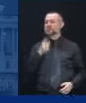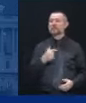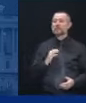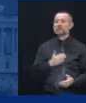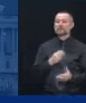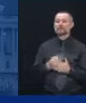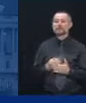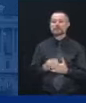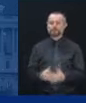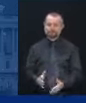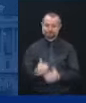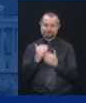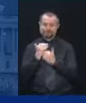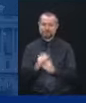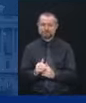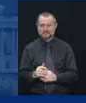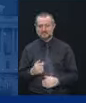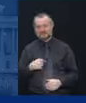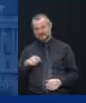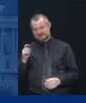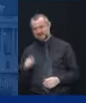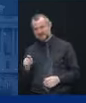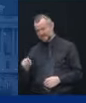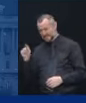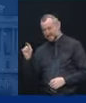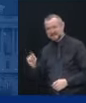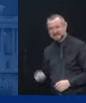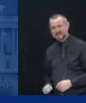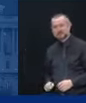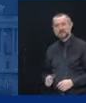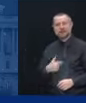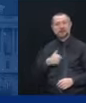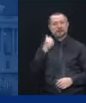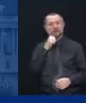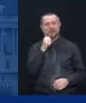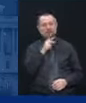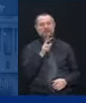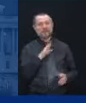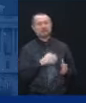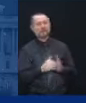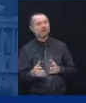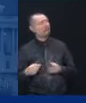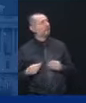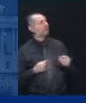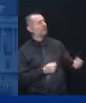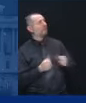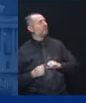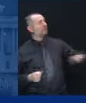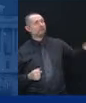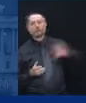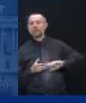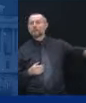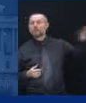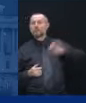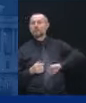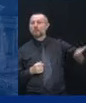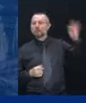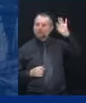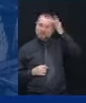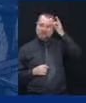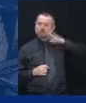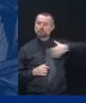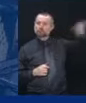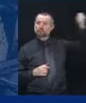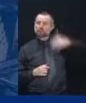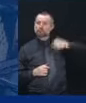we send $34 million more to Washington because of this SALT law.